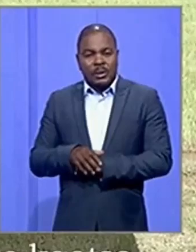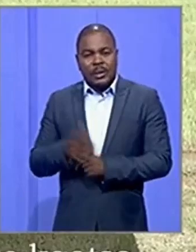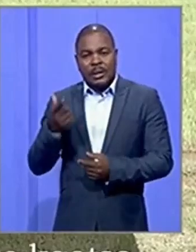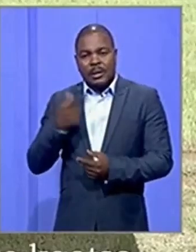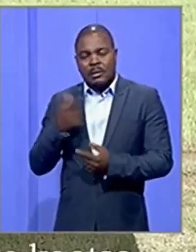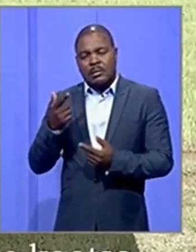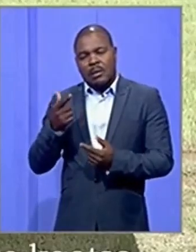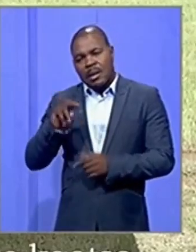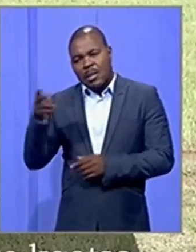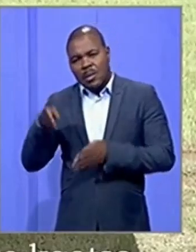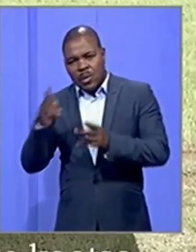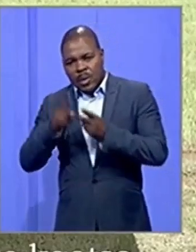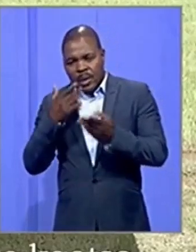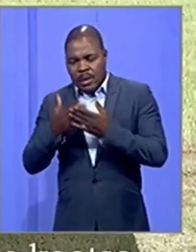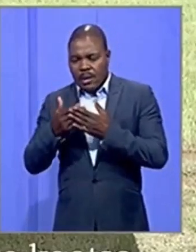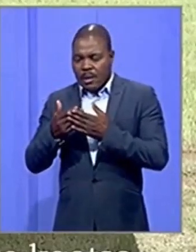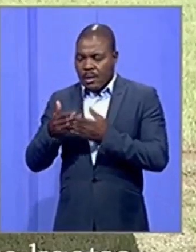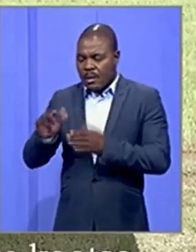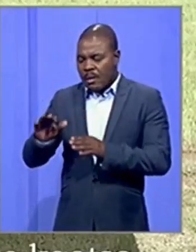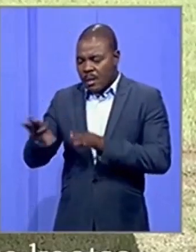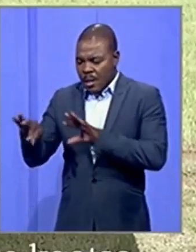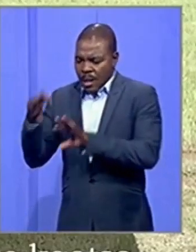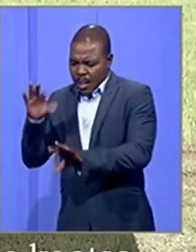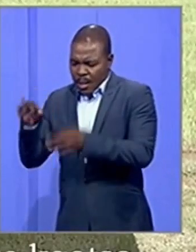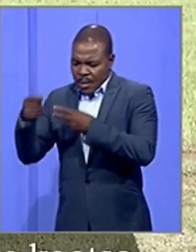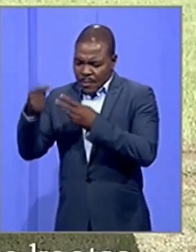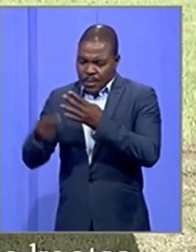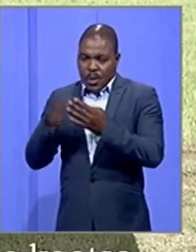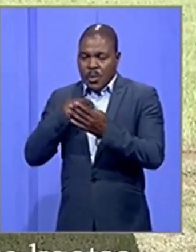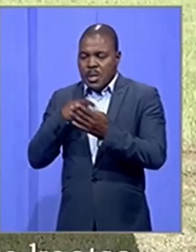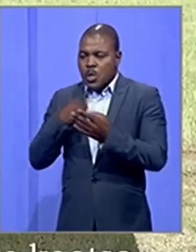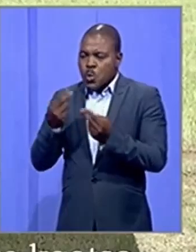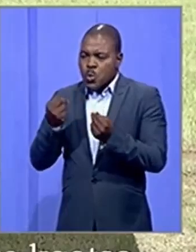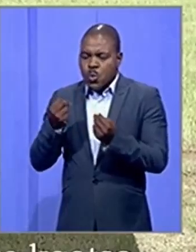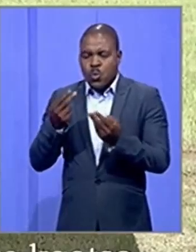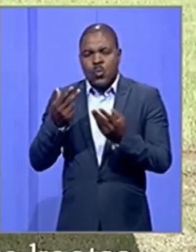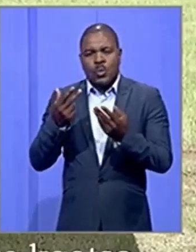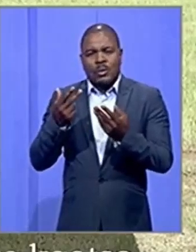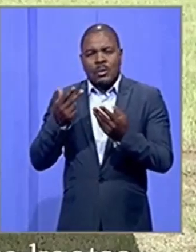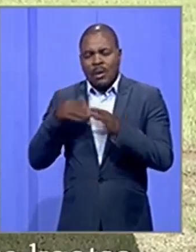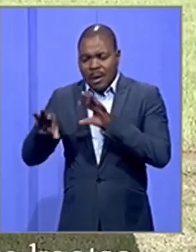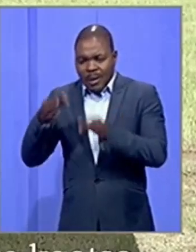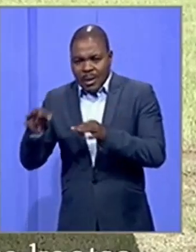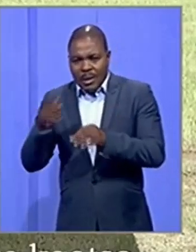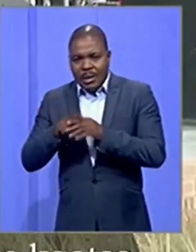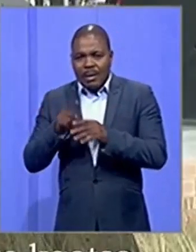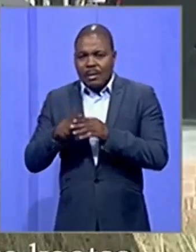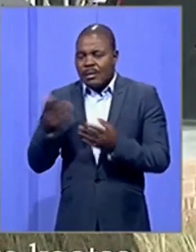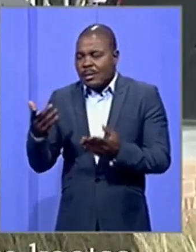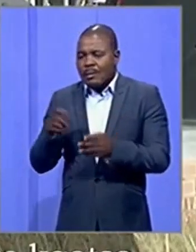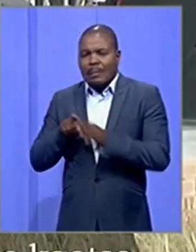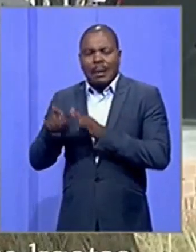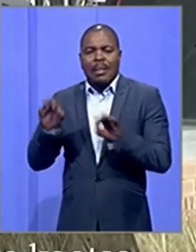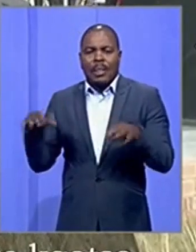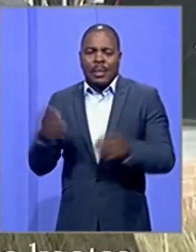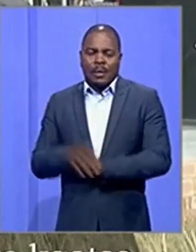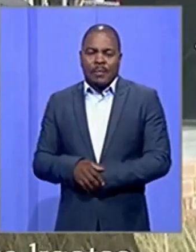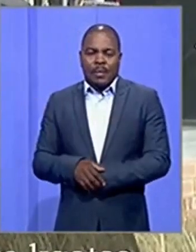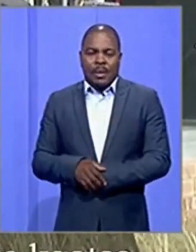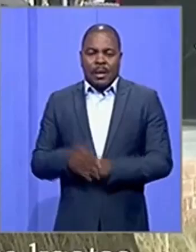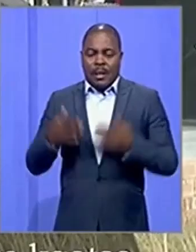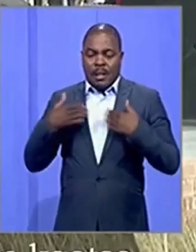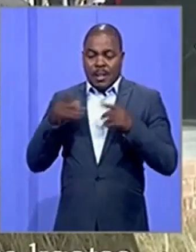re kgone go analyze di samples re kreye di samples tse dintšha di go analyze mme family tla sa di cost tsotlhe. Re sa le fo lefapha la pholo